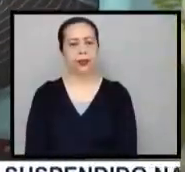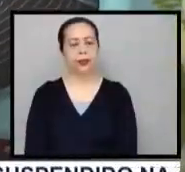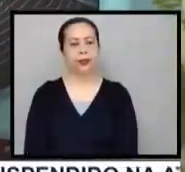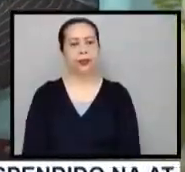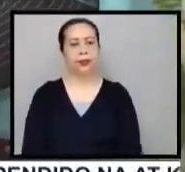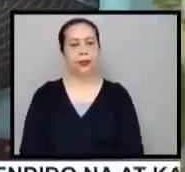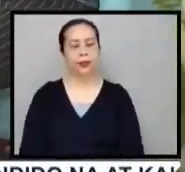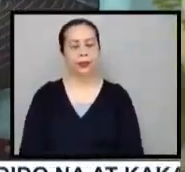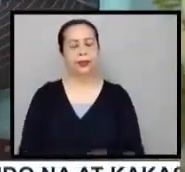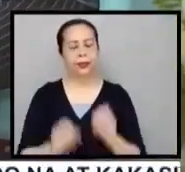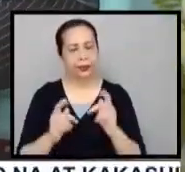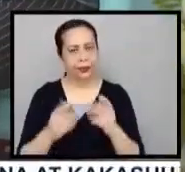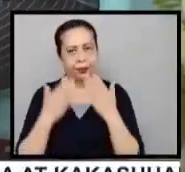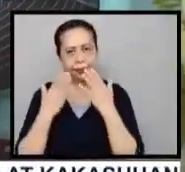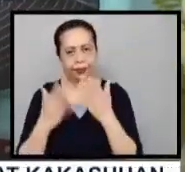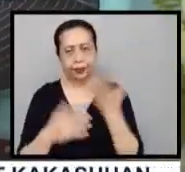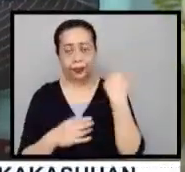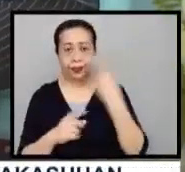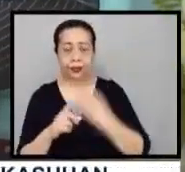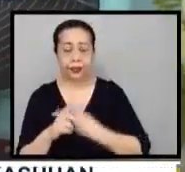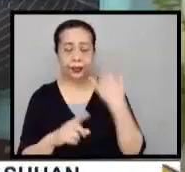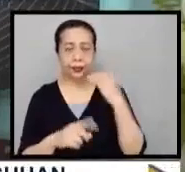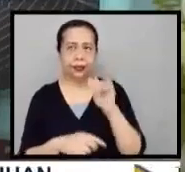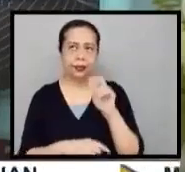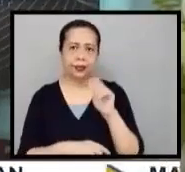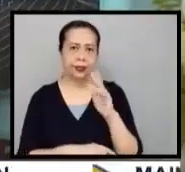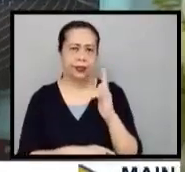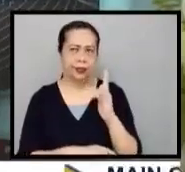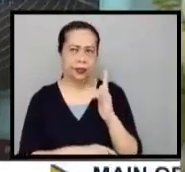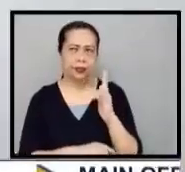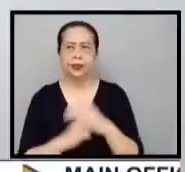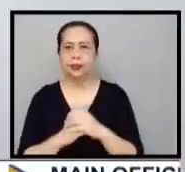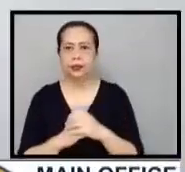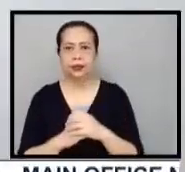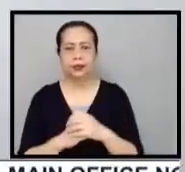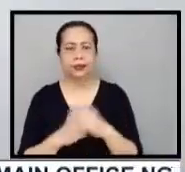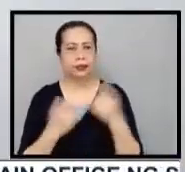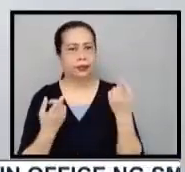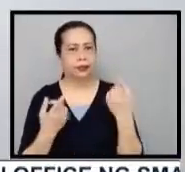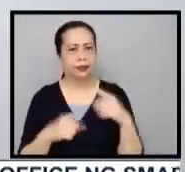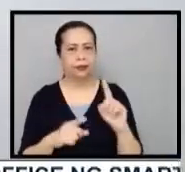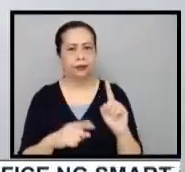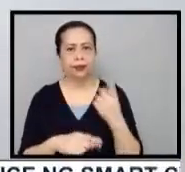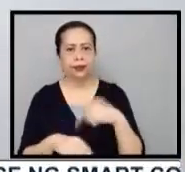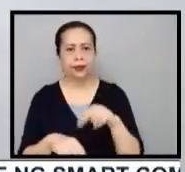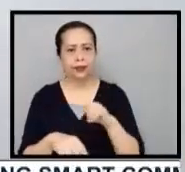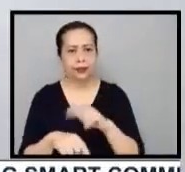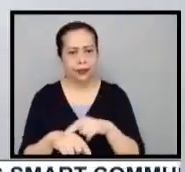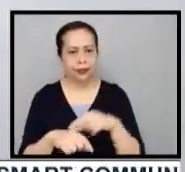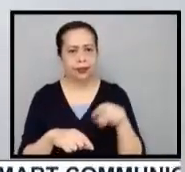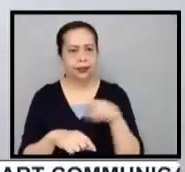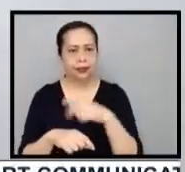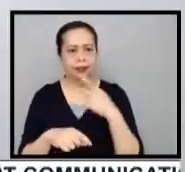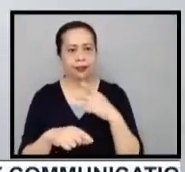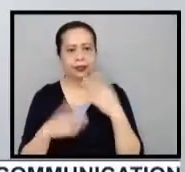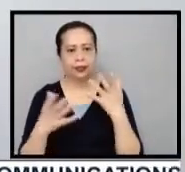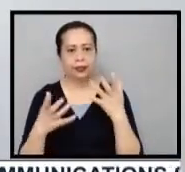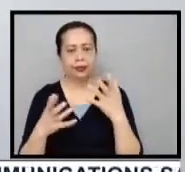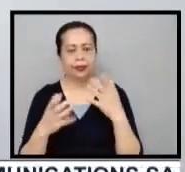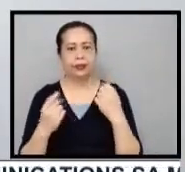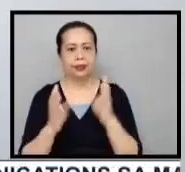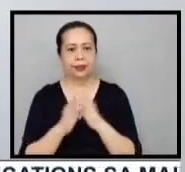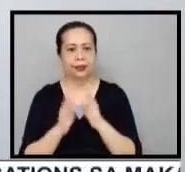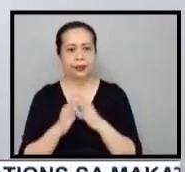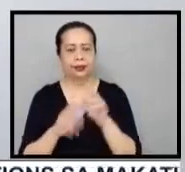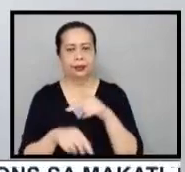Okay, thank you. A month ago, last January 25, ilinaos yung first National Peace Convention sa Philippine International